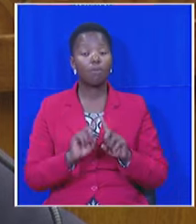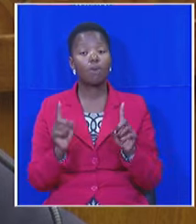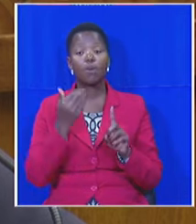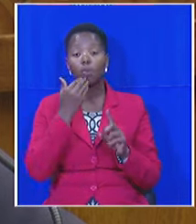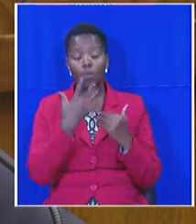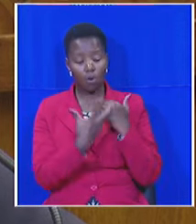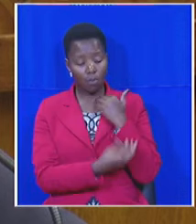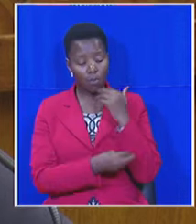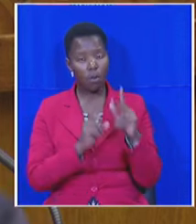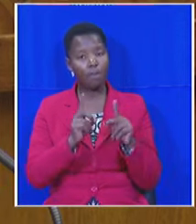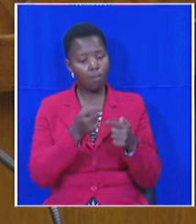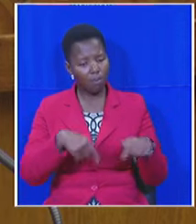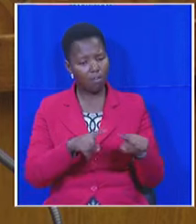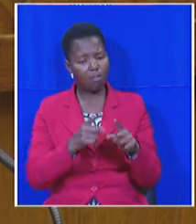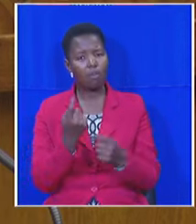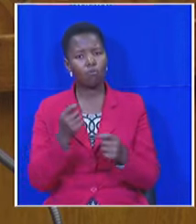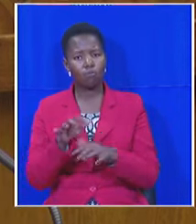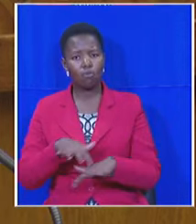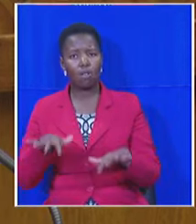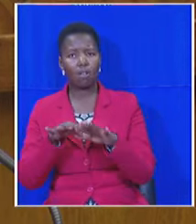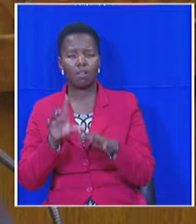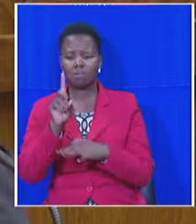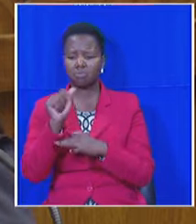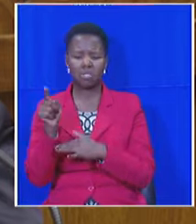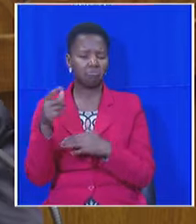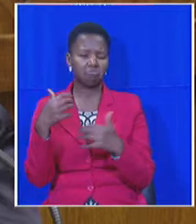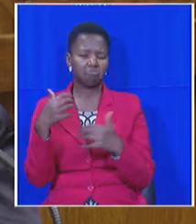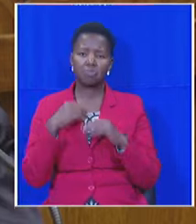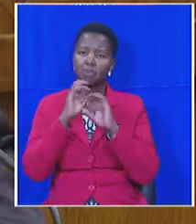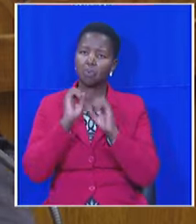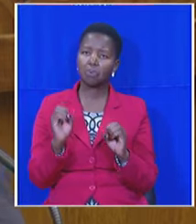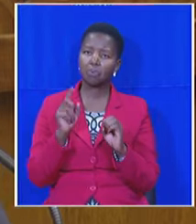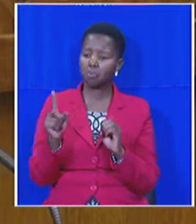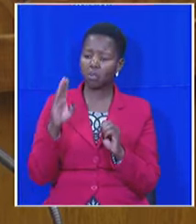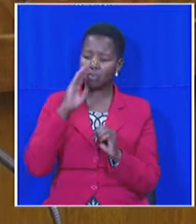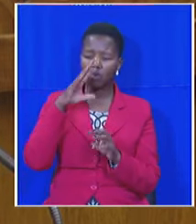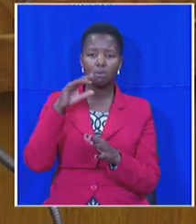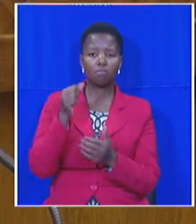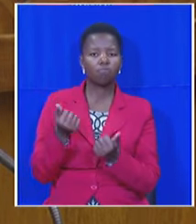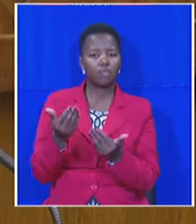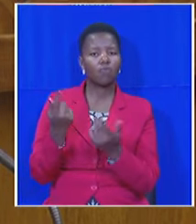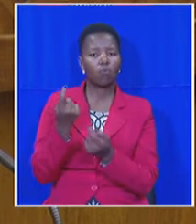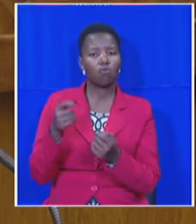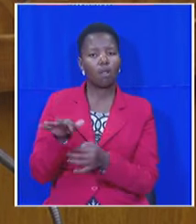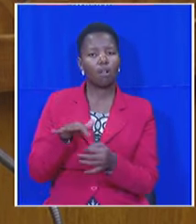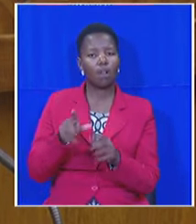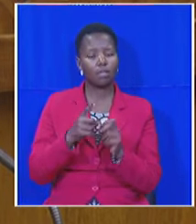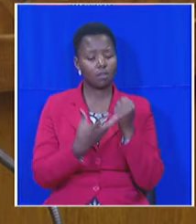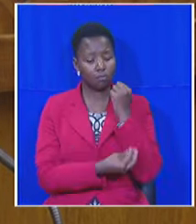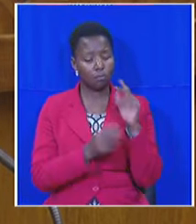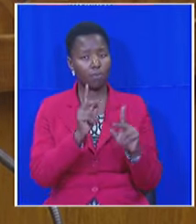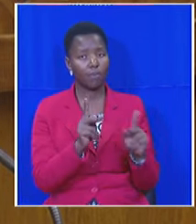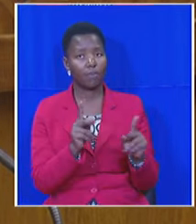and the disadvantaged. For the DA, it doesn't matter because that's not its constituency. In fact, it's the poor and